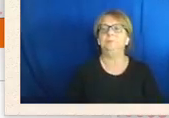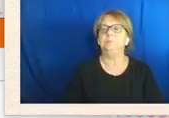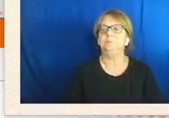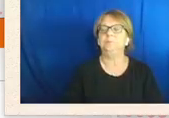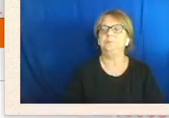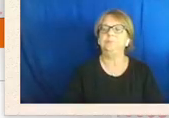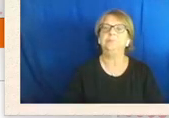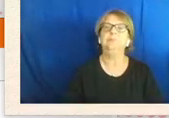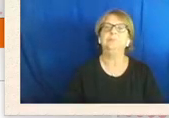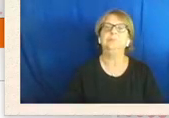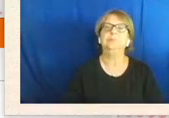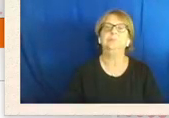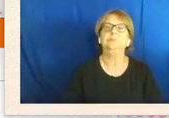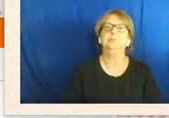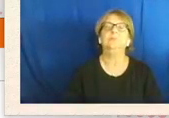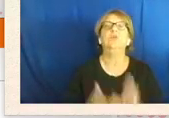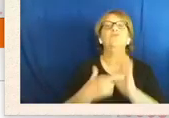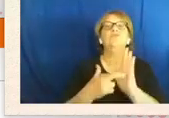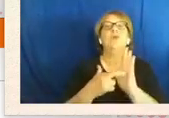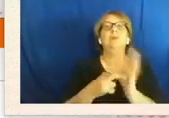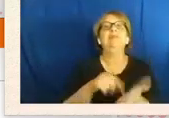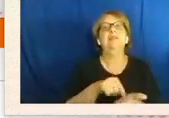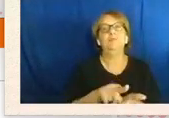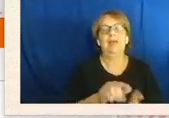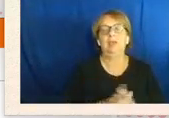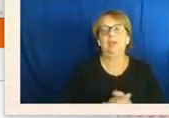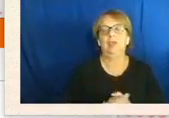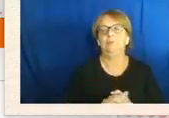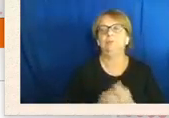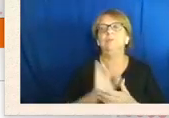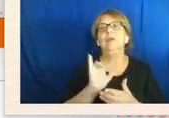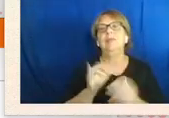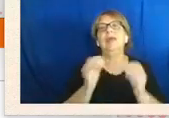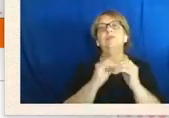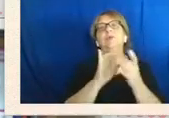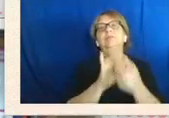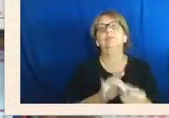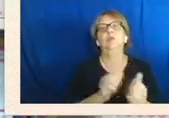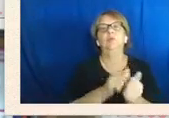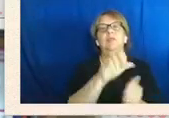Representative payees. Okay, so this is more dealing with Social Security benefits.